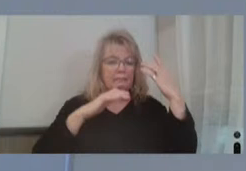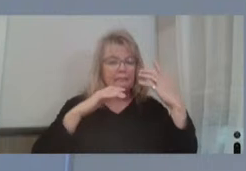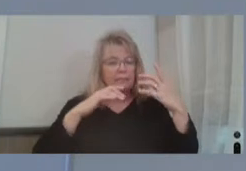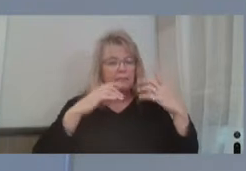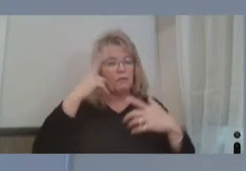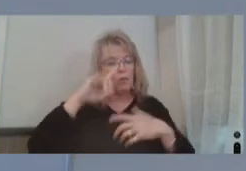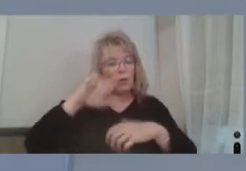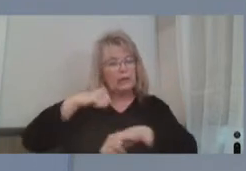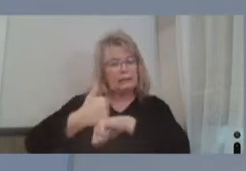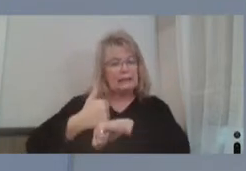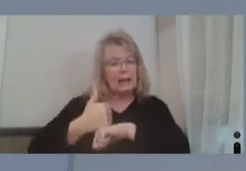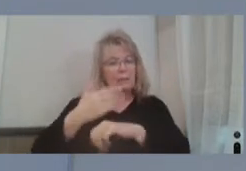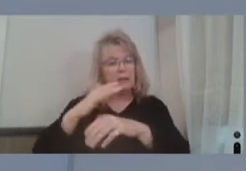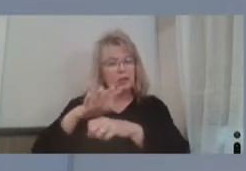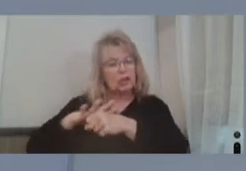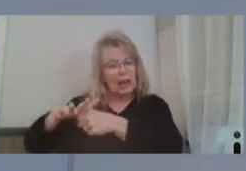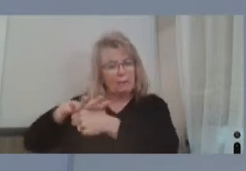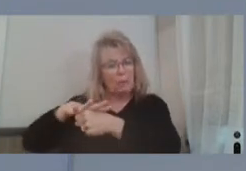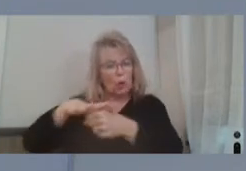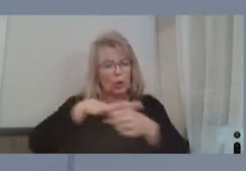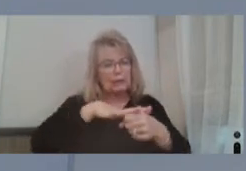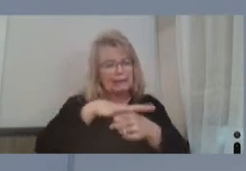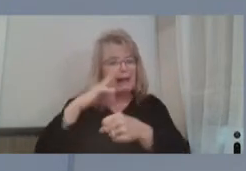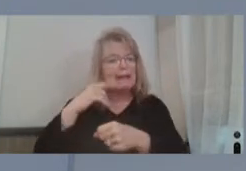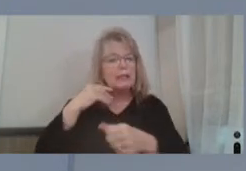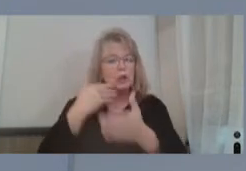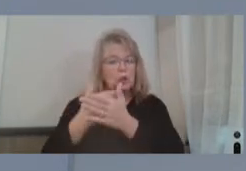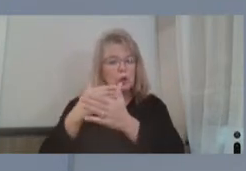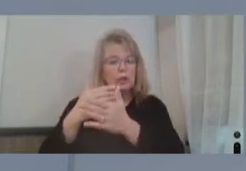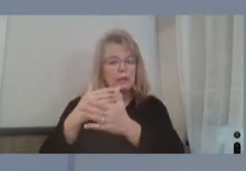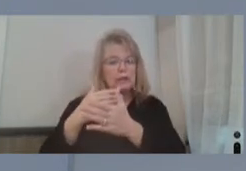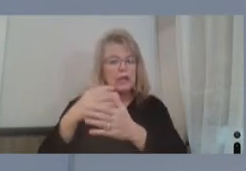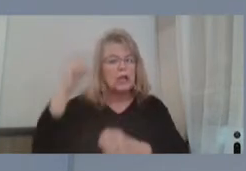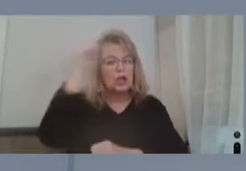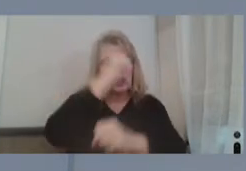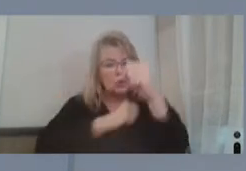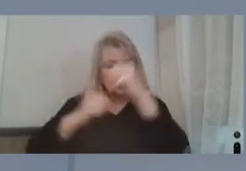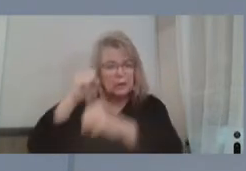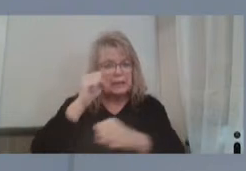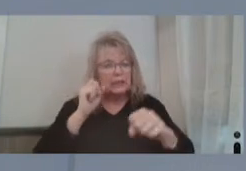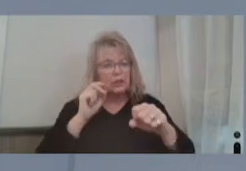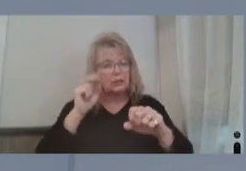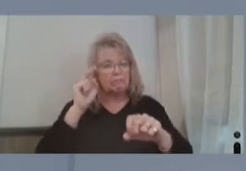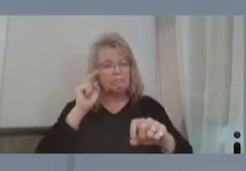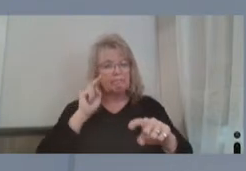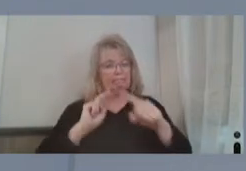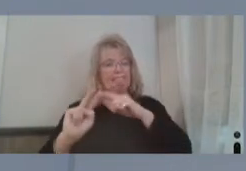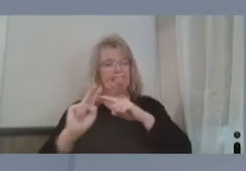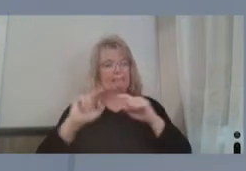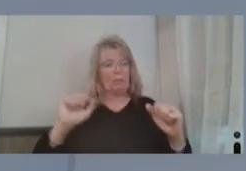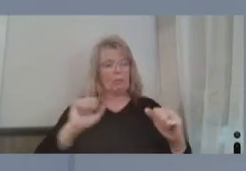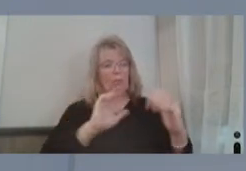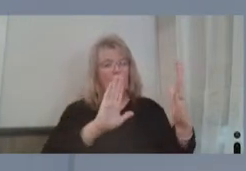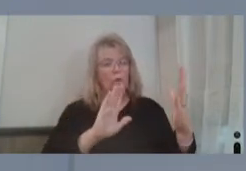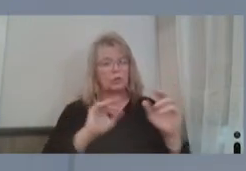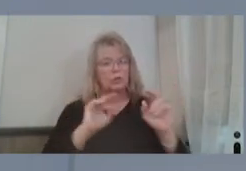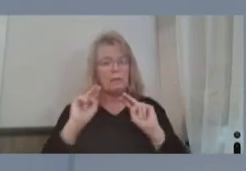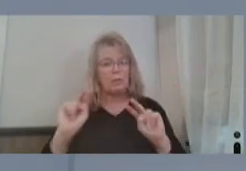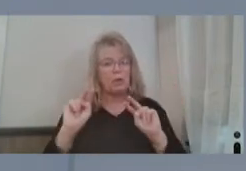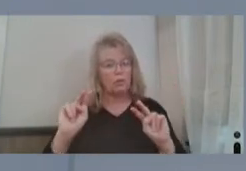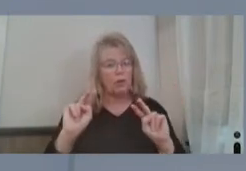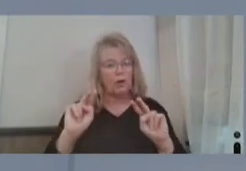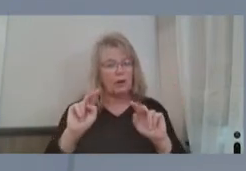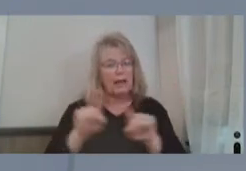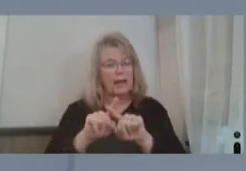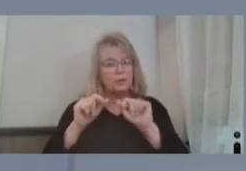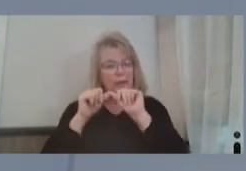I think is a good strategic outlook approach. So I'm looking forward to, as we continue discussions